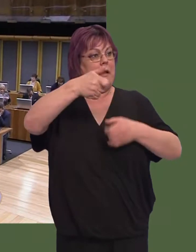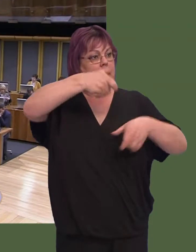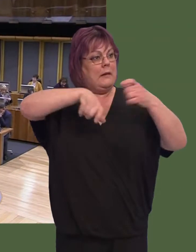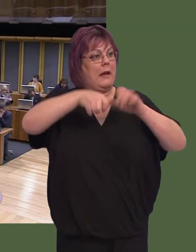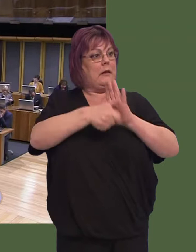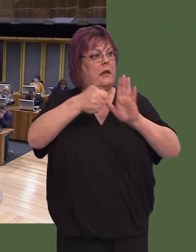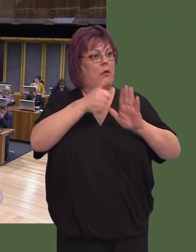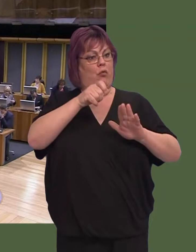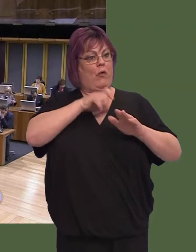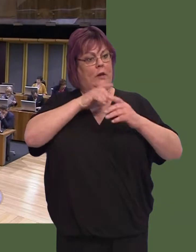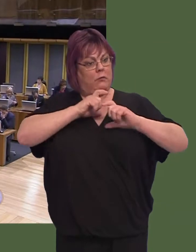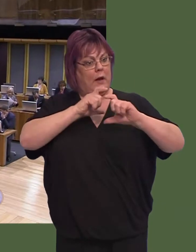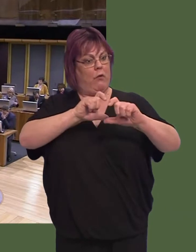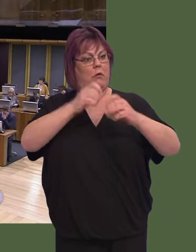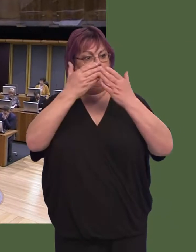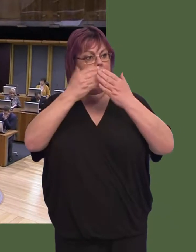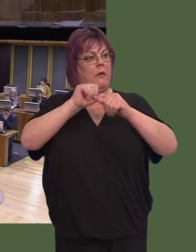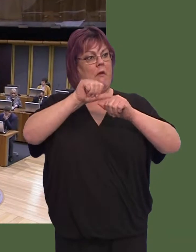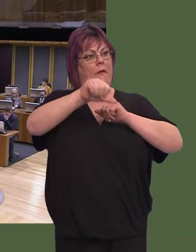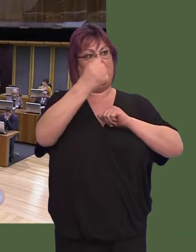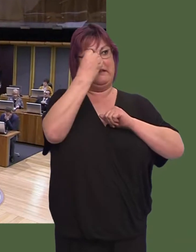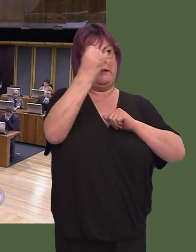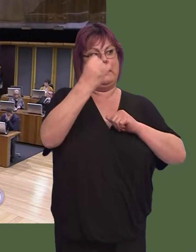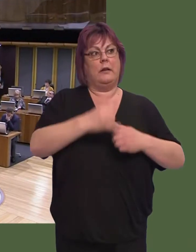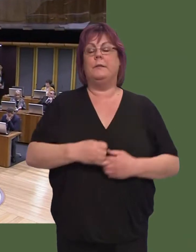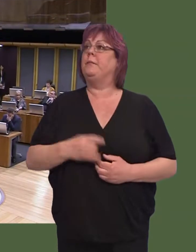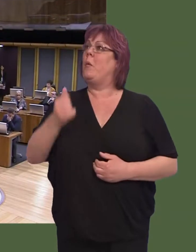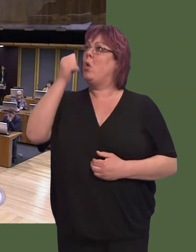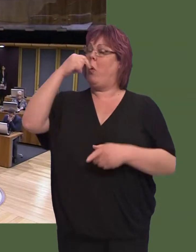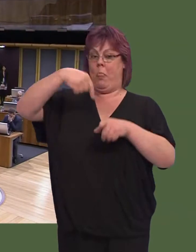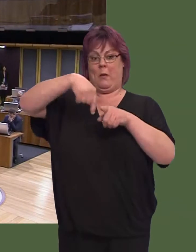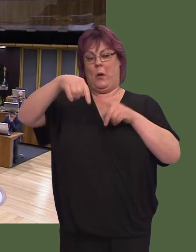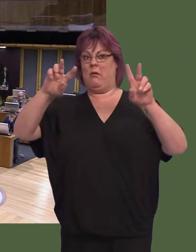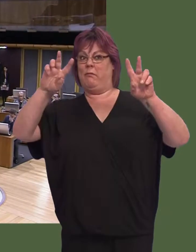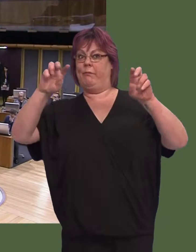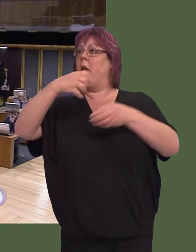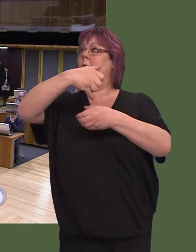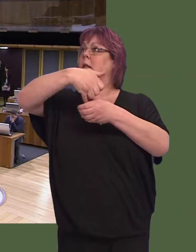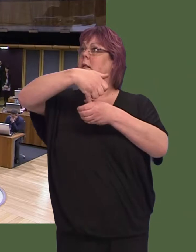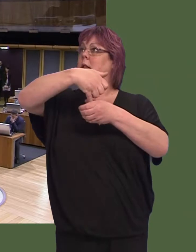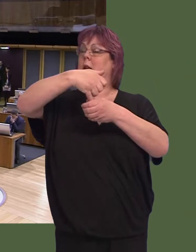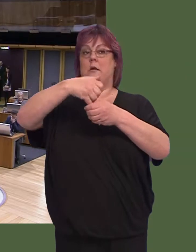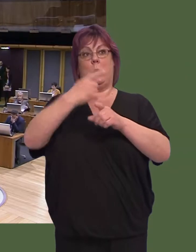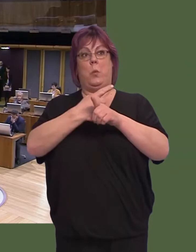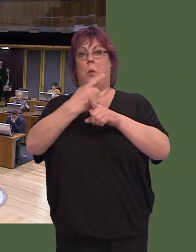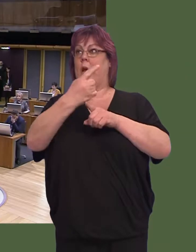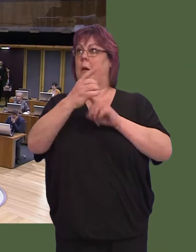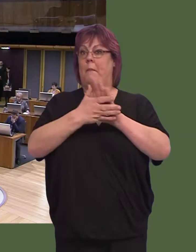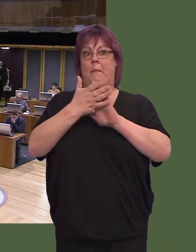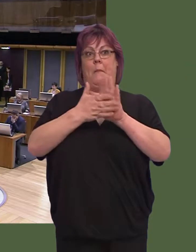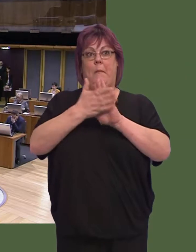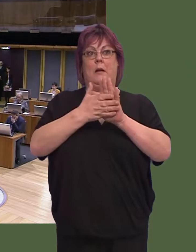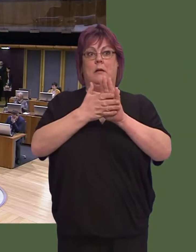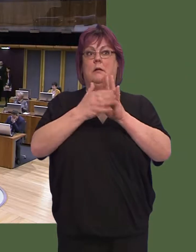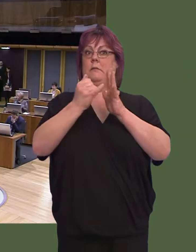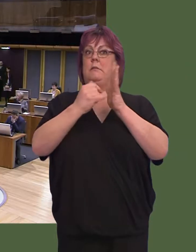to study post-16. Well, thank you for that answer, First Minister. This week is actually British Science Week, which reminds us of the importance of